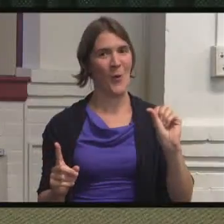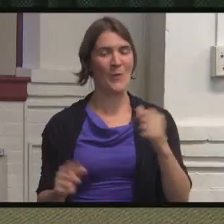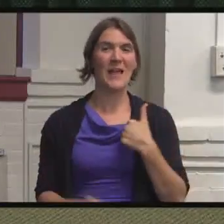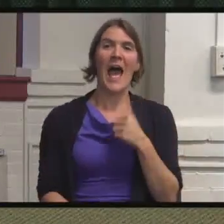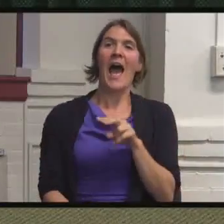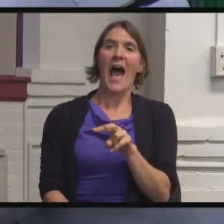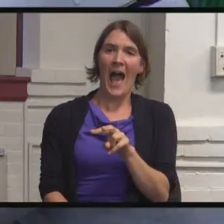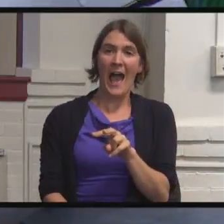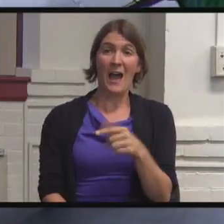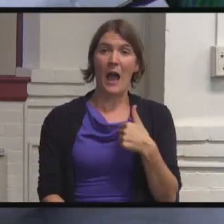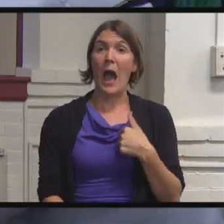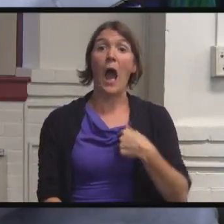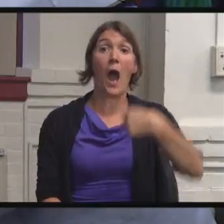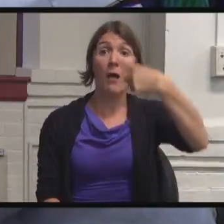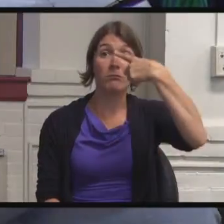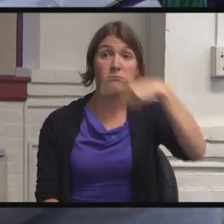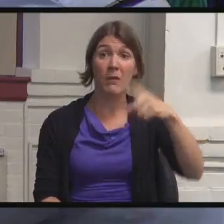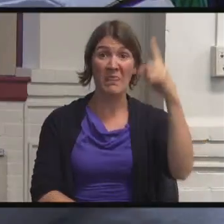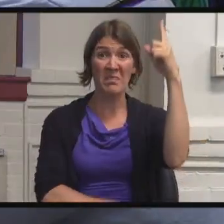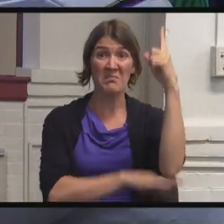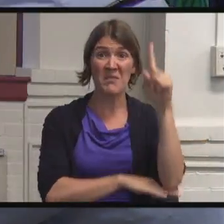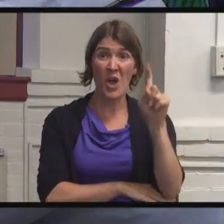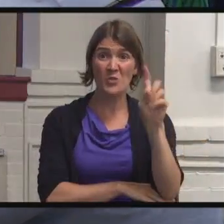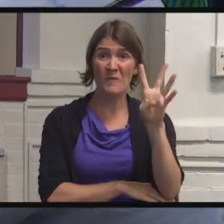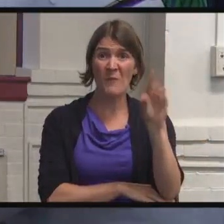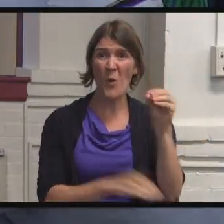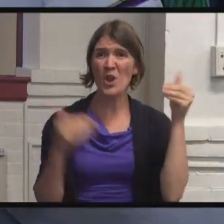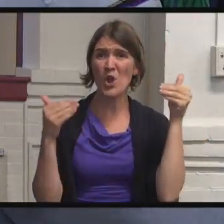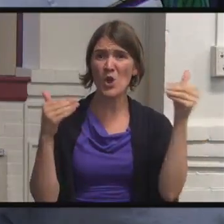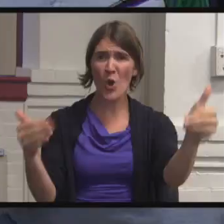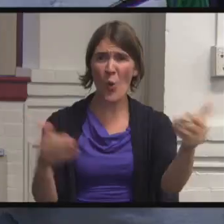I have absolutely no problem with the height of it at 140.